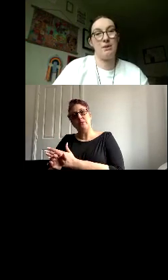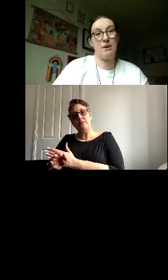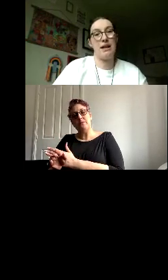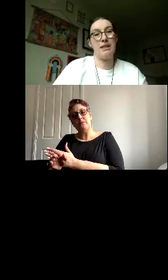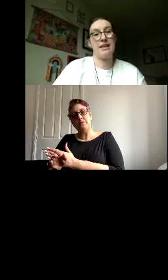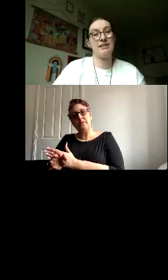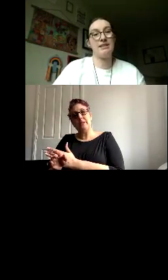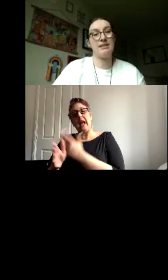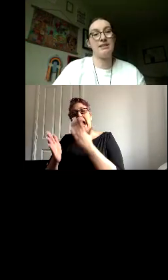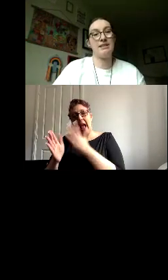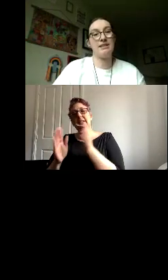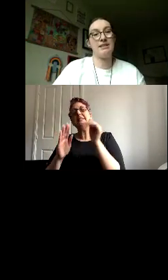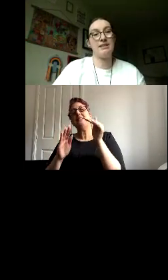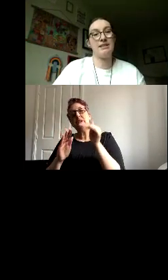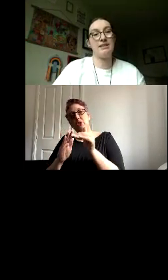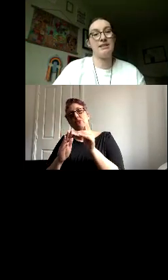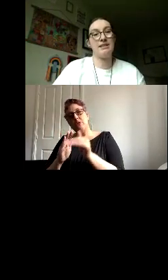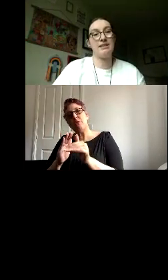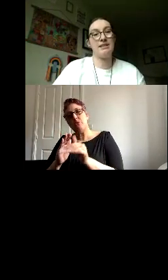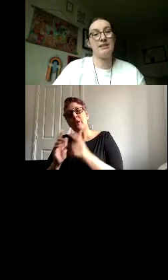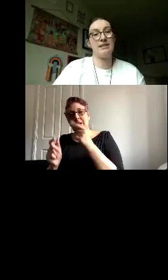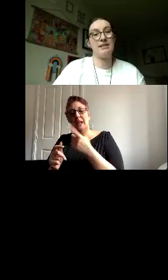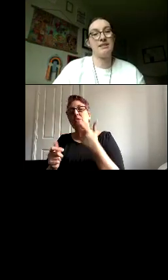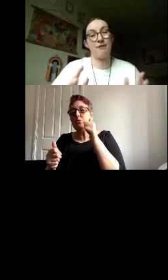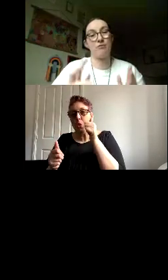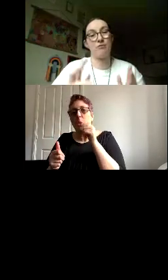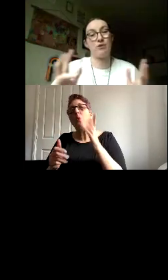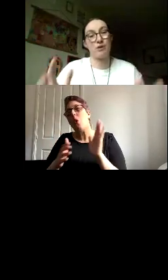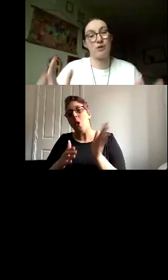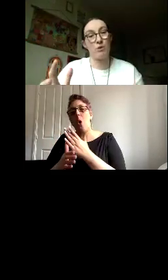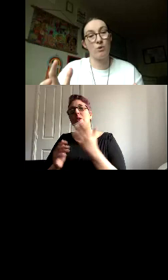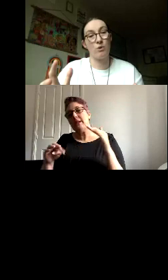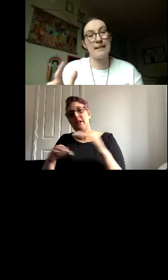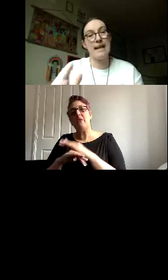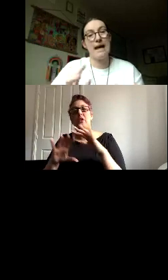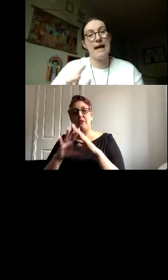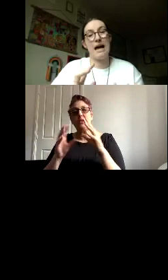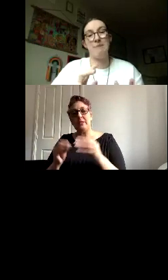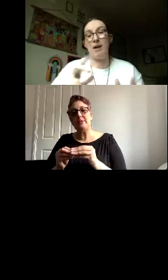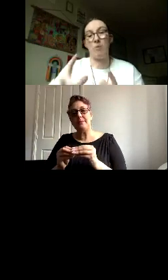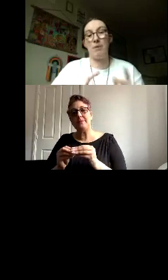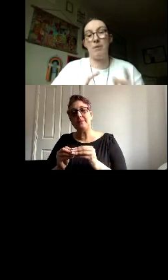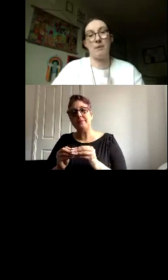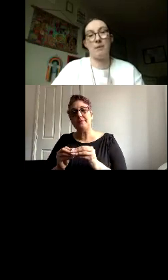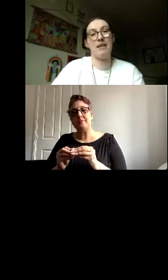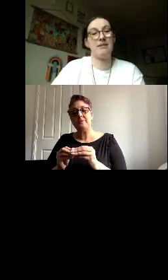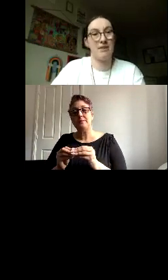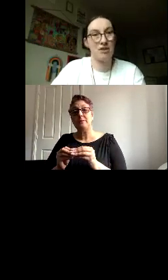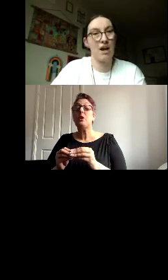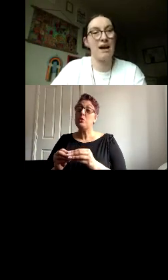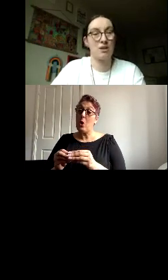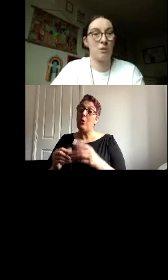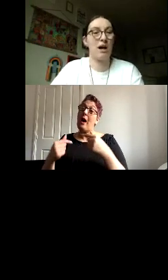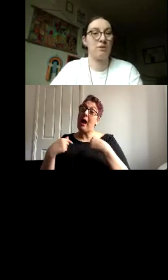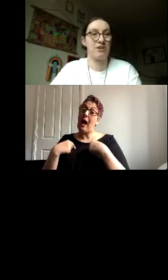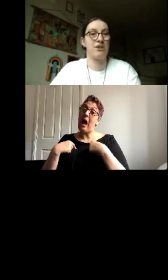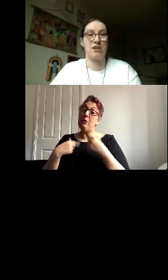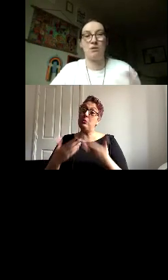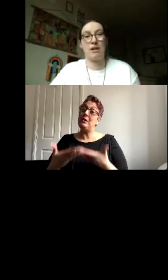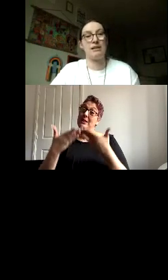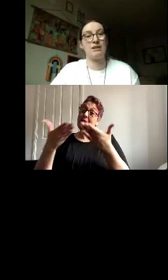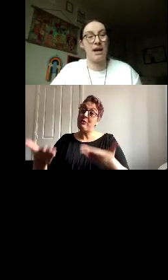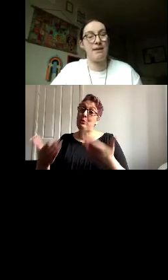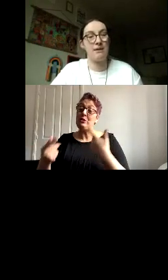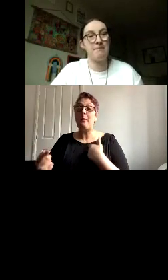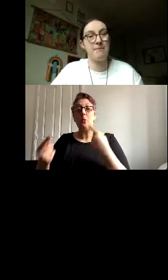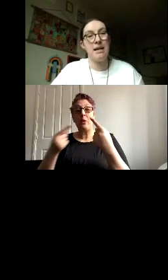So these are just some different resources, and I will put some of these in the chat as well so that